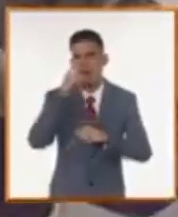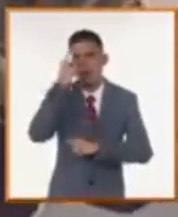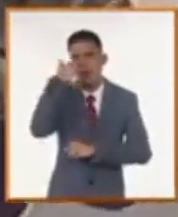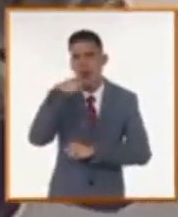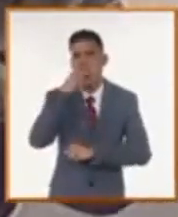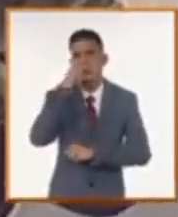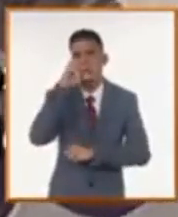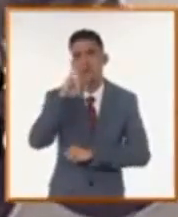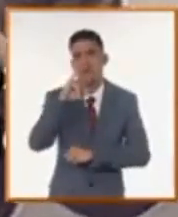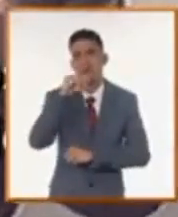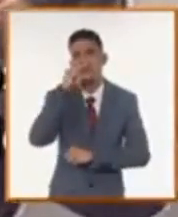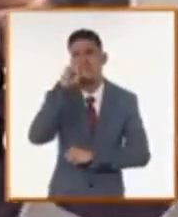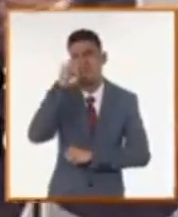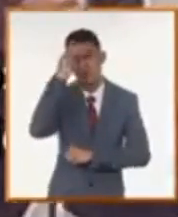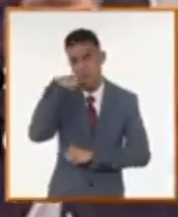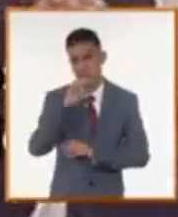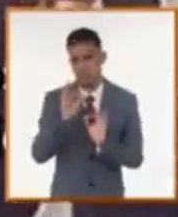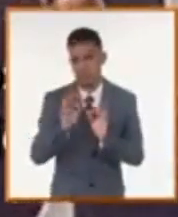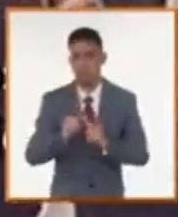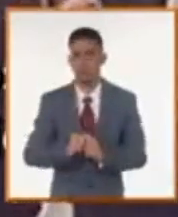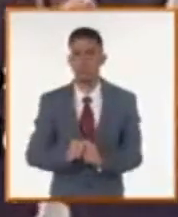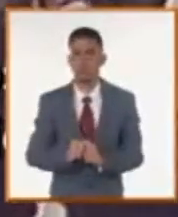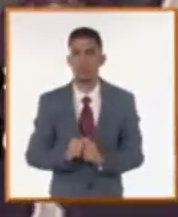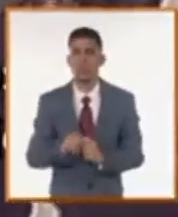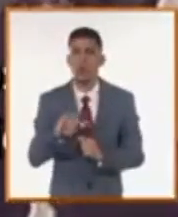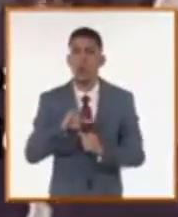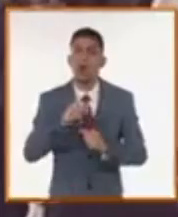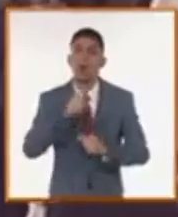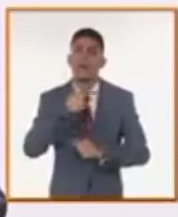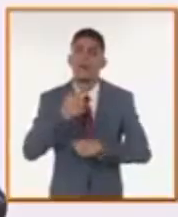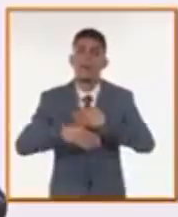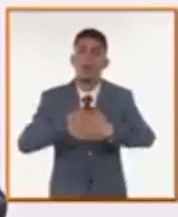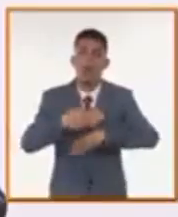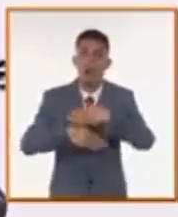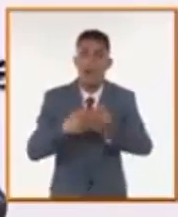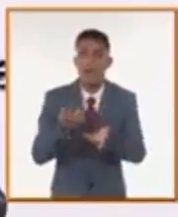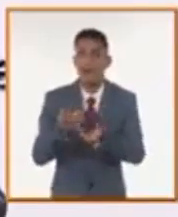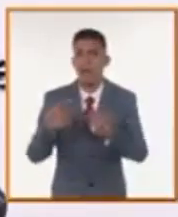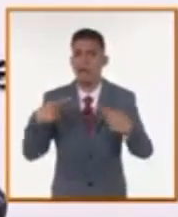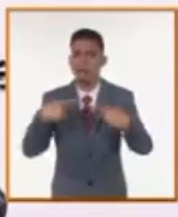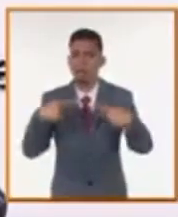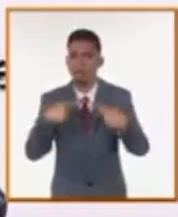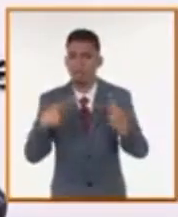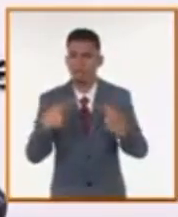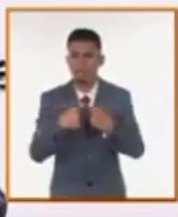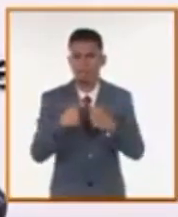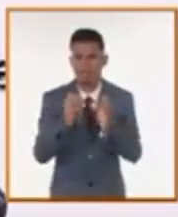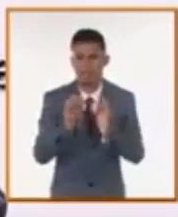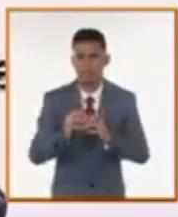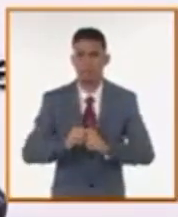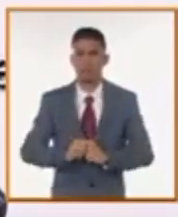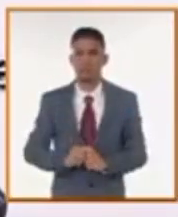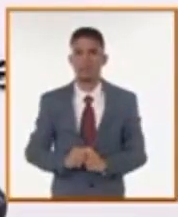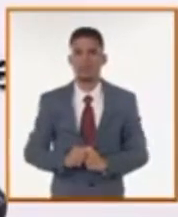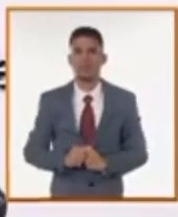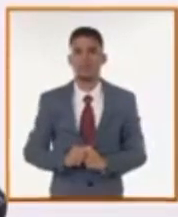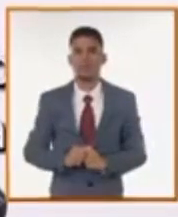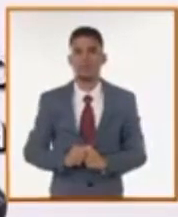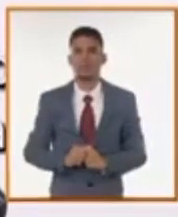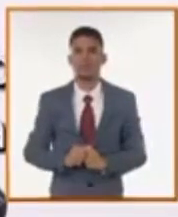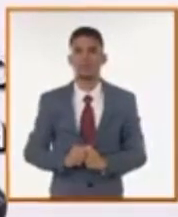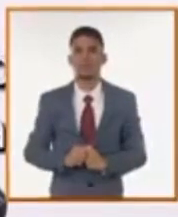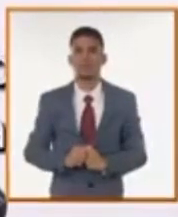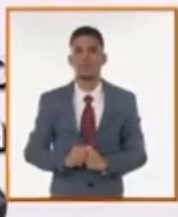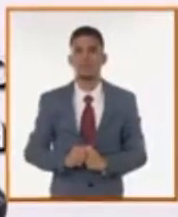South Africa would have to discuss with the ANC, and when South Africa would have to... Comandante en jefe made it clear that